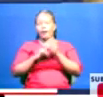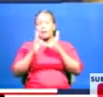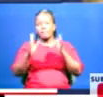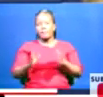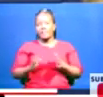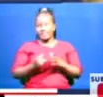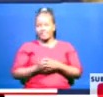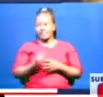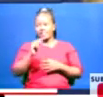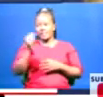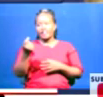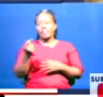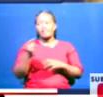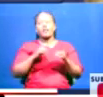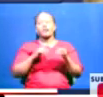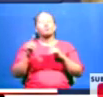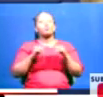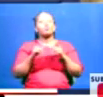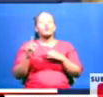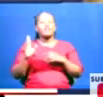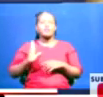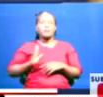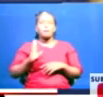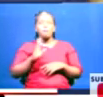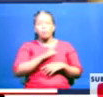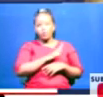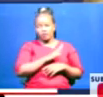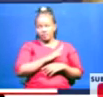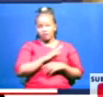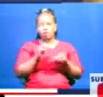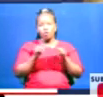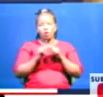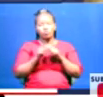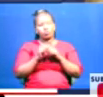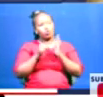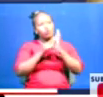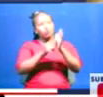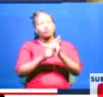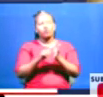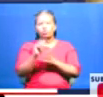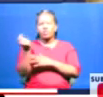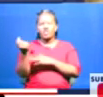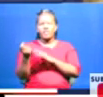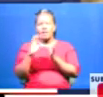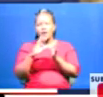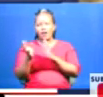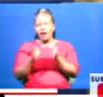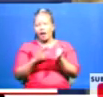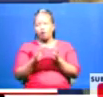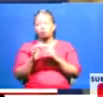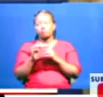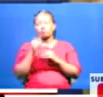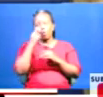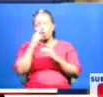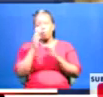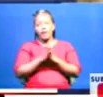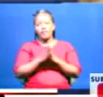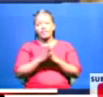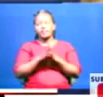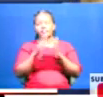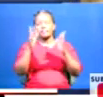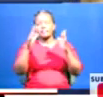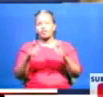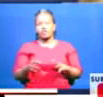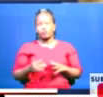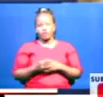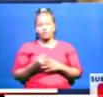Board does invest in marketing of Kenya domestically and internationally, the conversion is done by the trade. So we are bringing